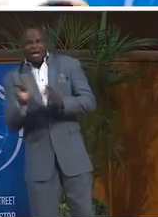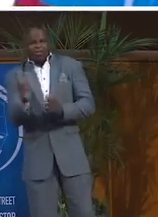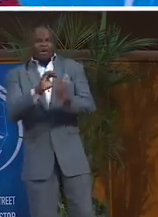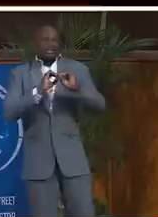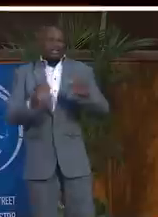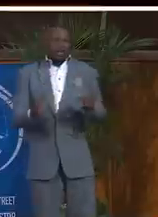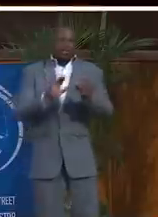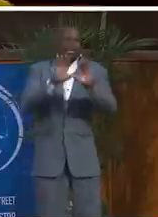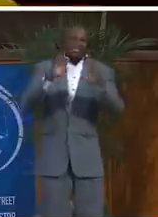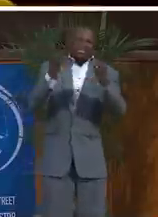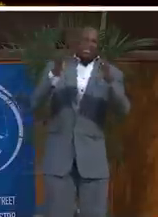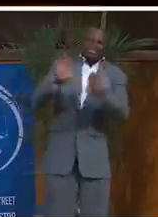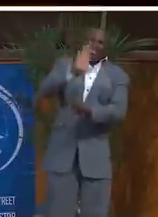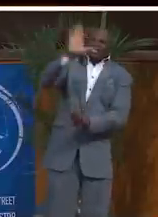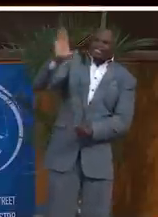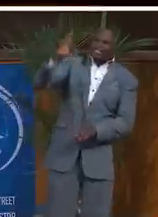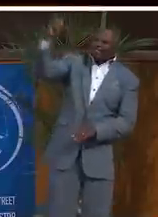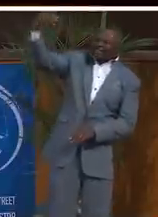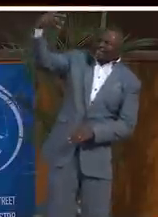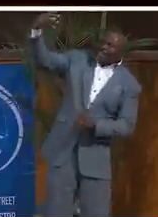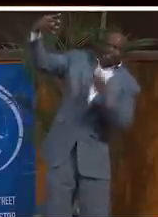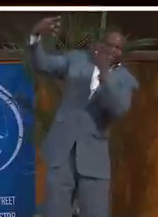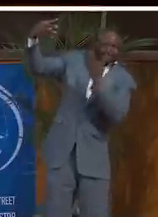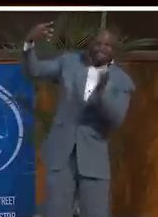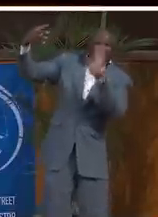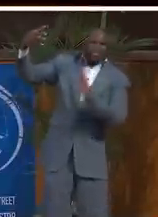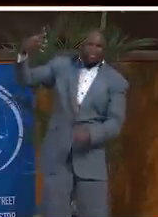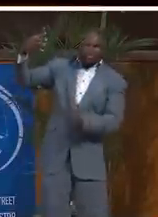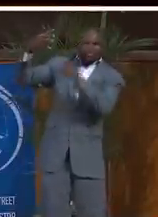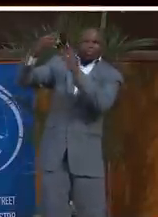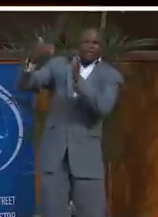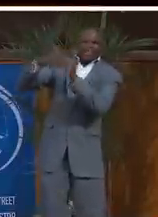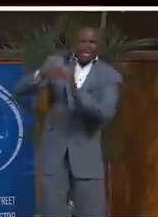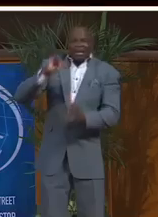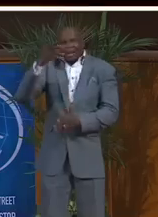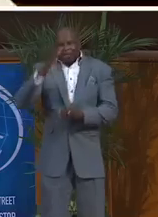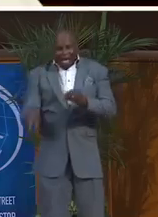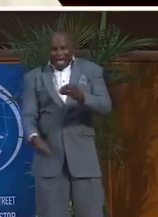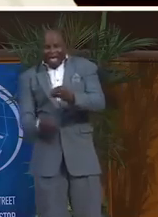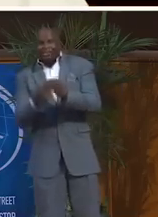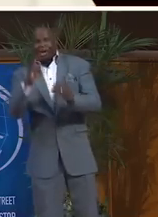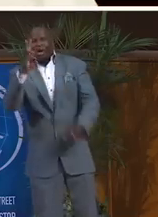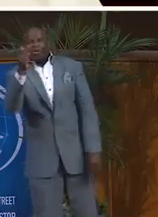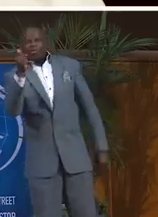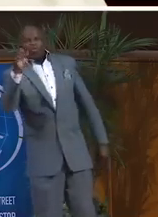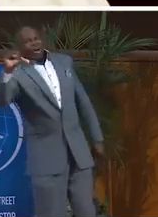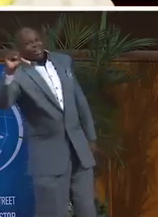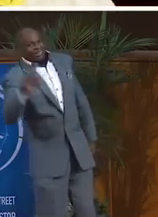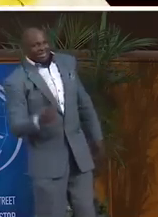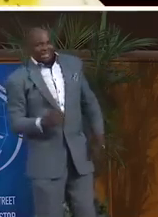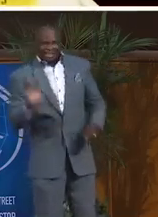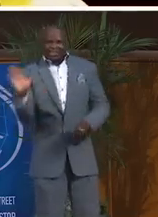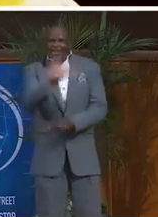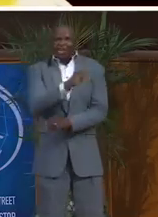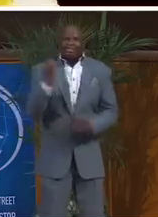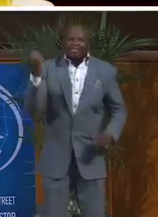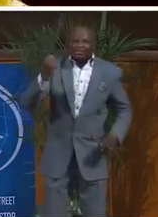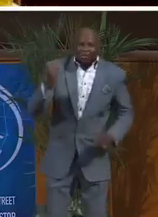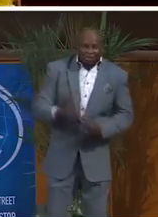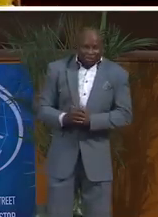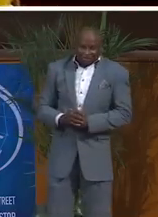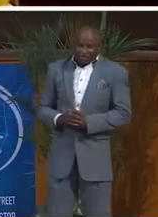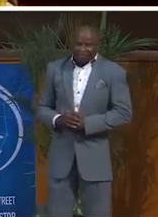no sun began to shine, because God knows how to insert some was into our